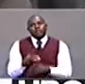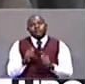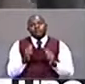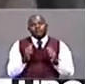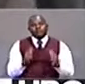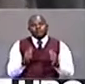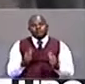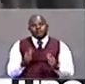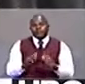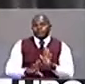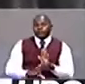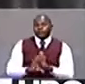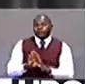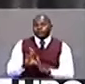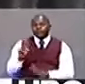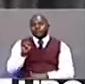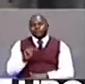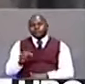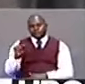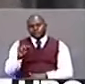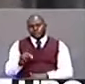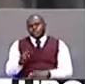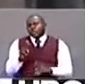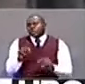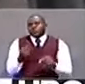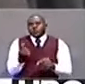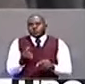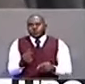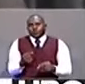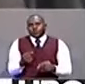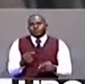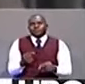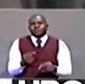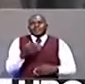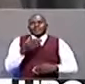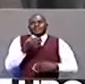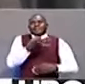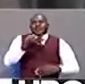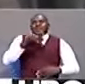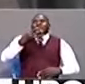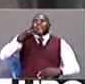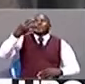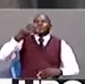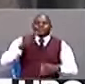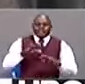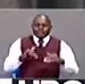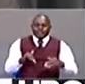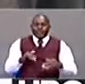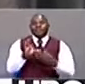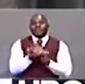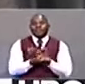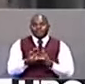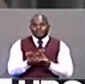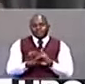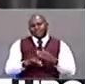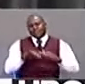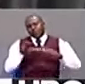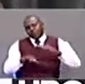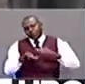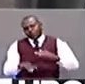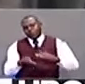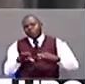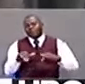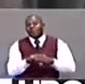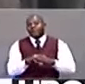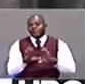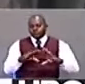of a developed nation is not necessarily the skyscrapers, but how the country treats its lowest member of society. And